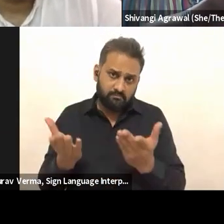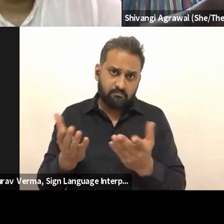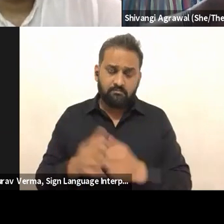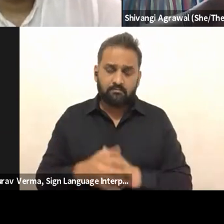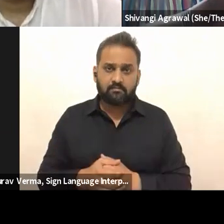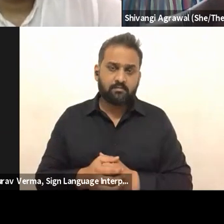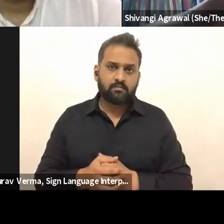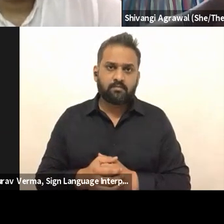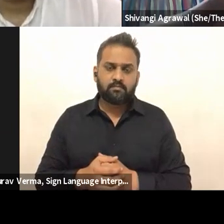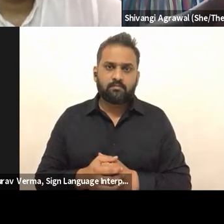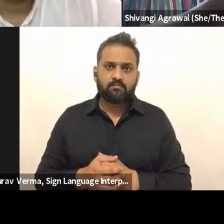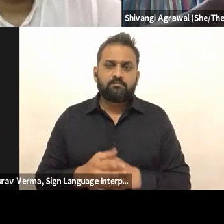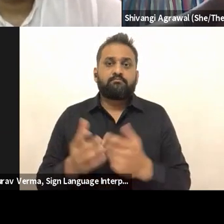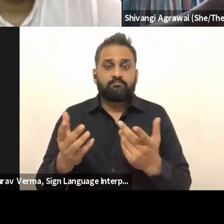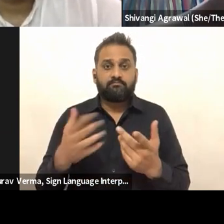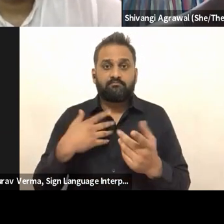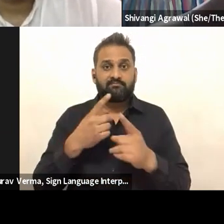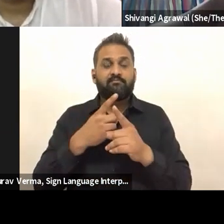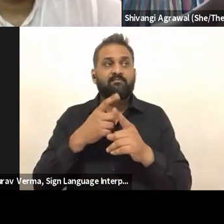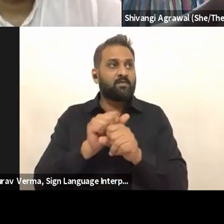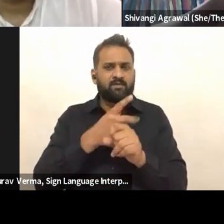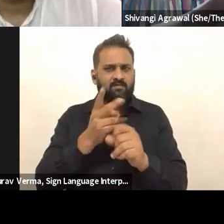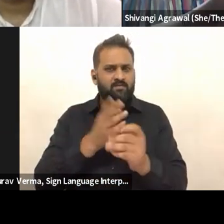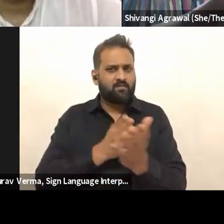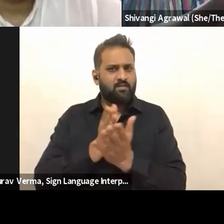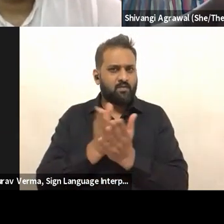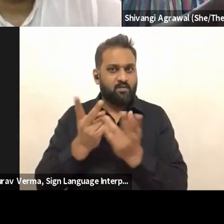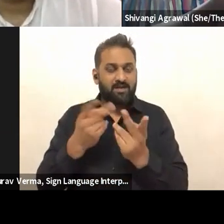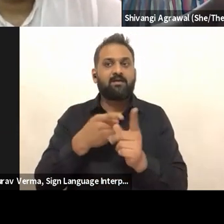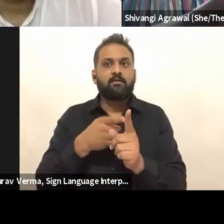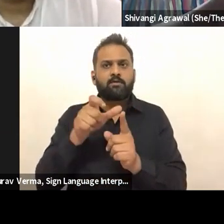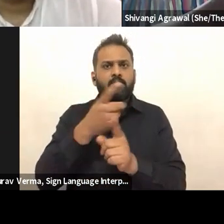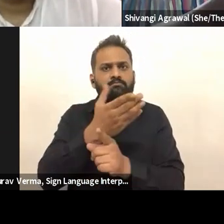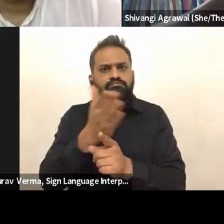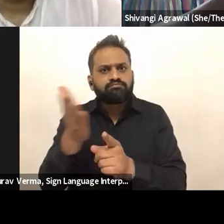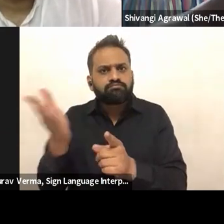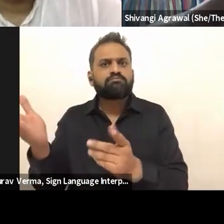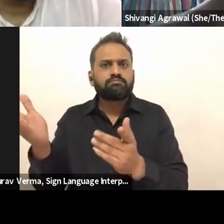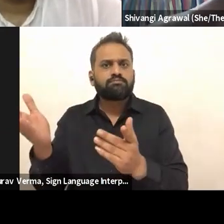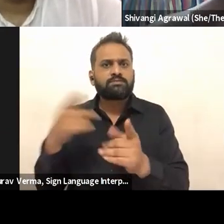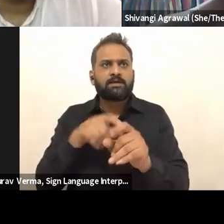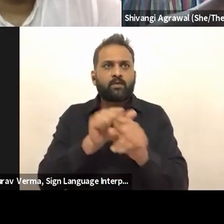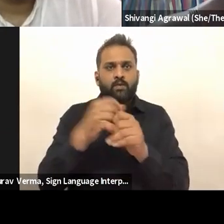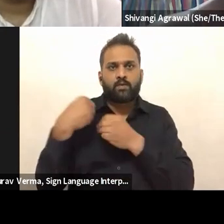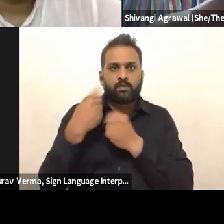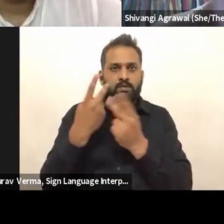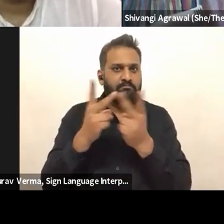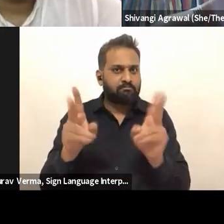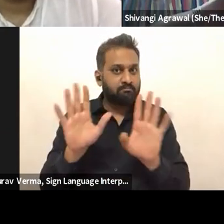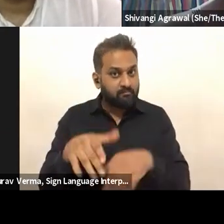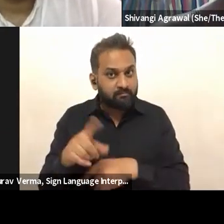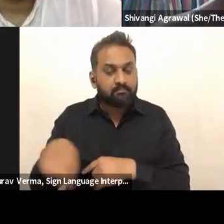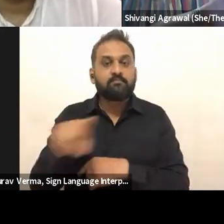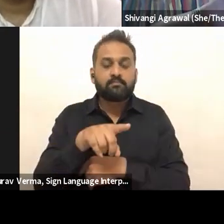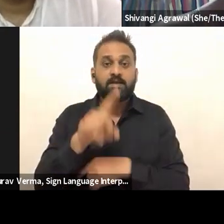because at different points, like they all have a different role to play, because and each